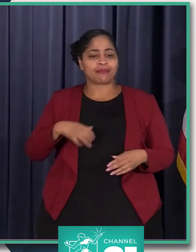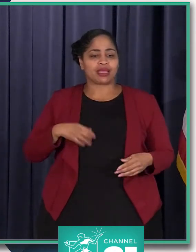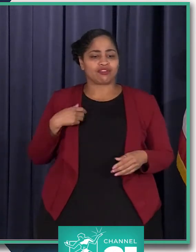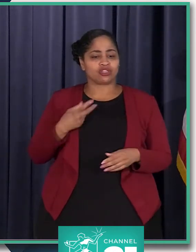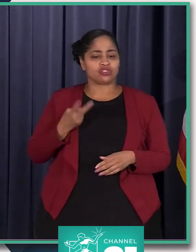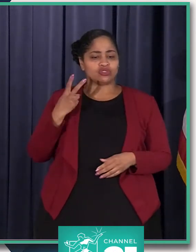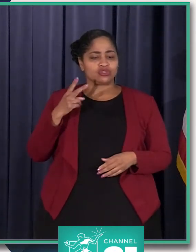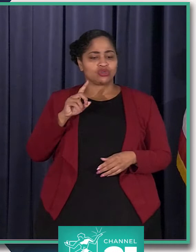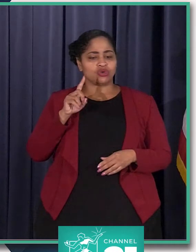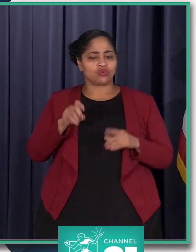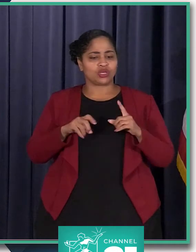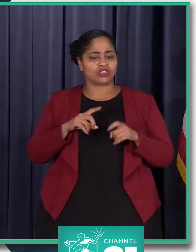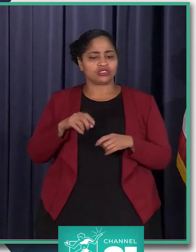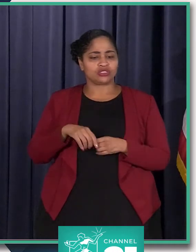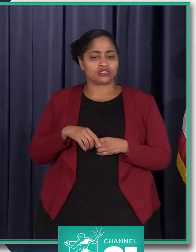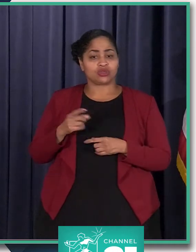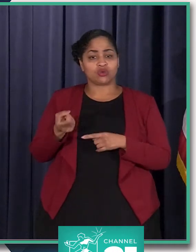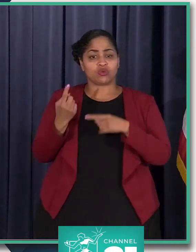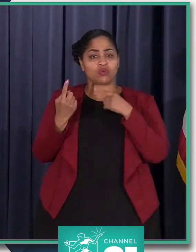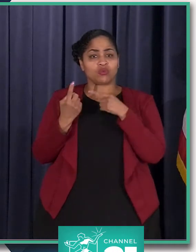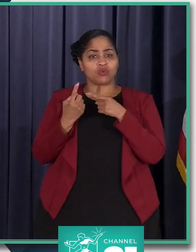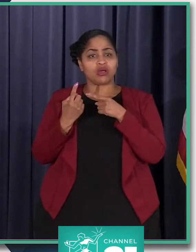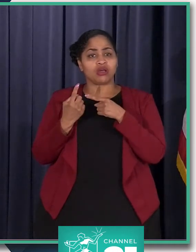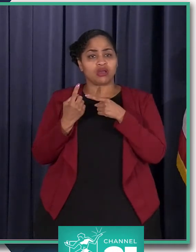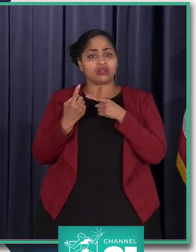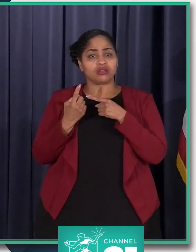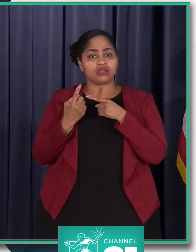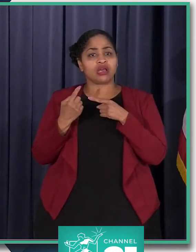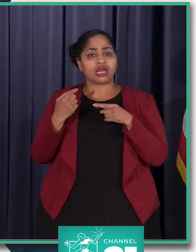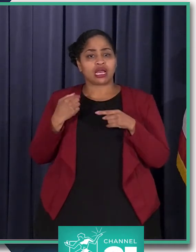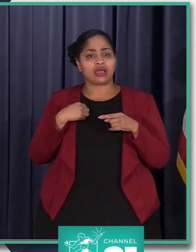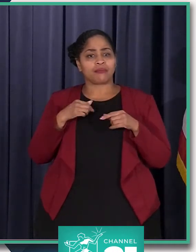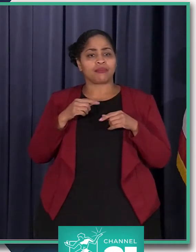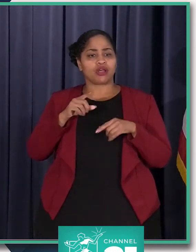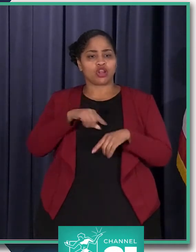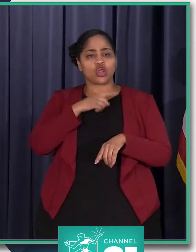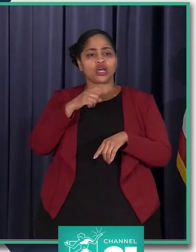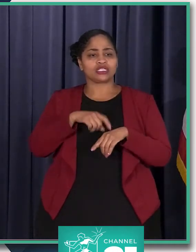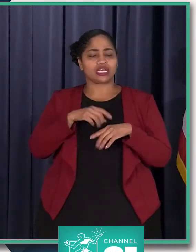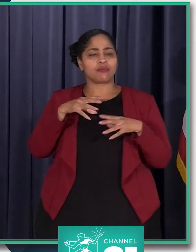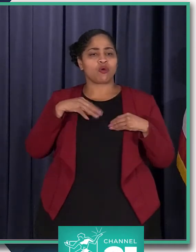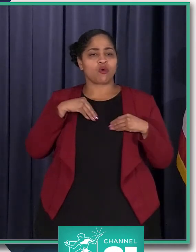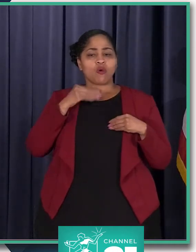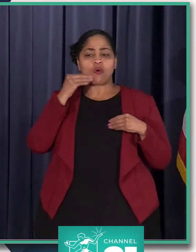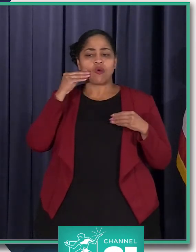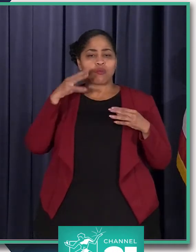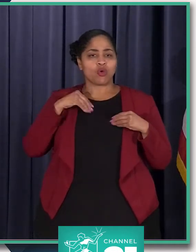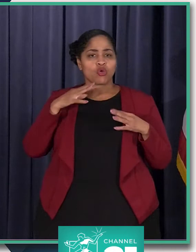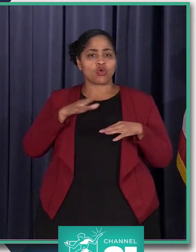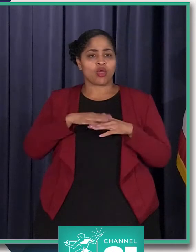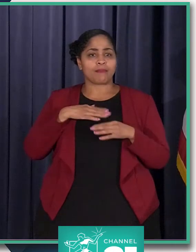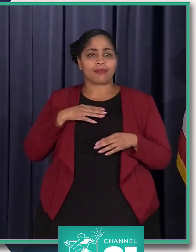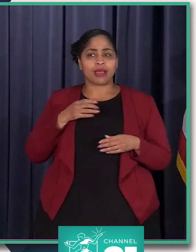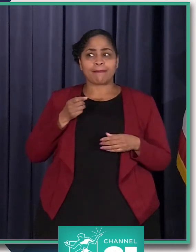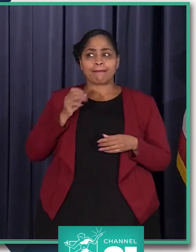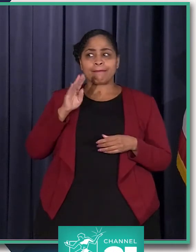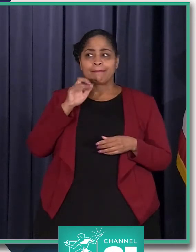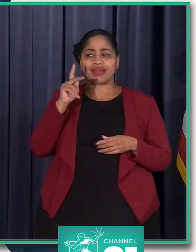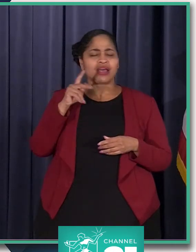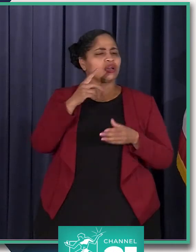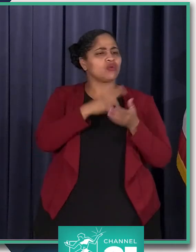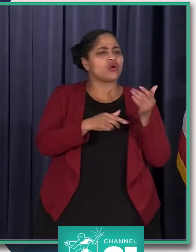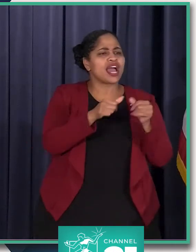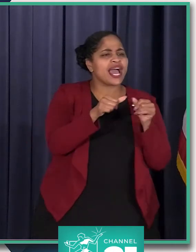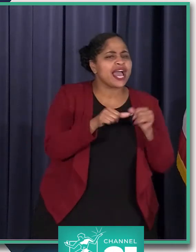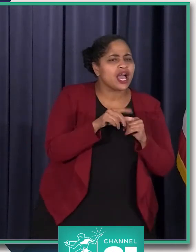questions. One being that I'm a longtime standing homeowner on the block, and what neighborhood are